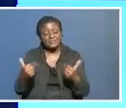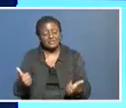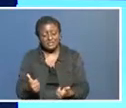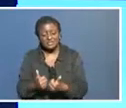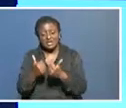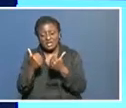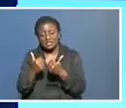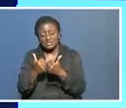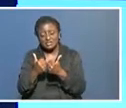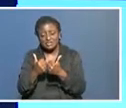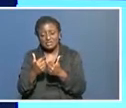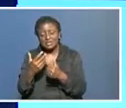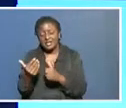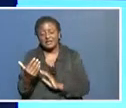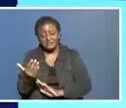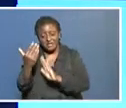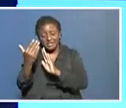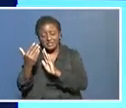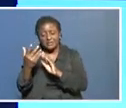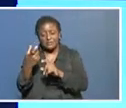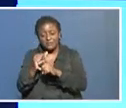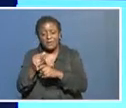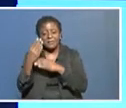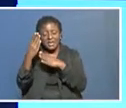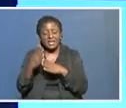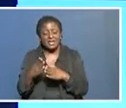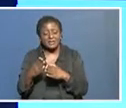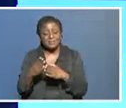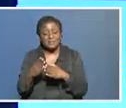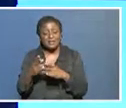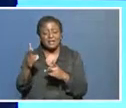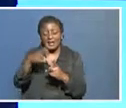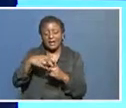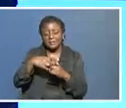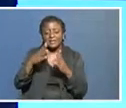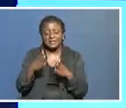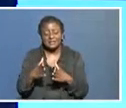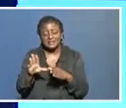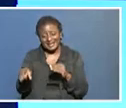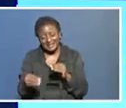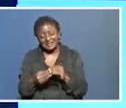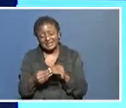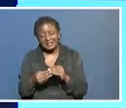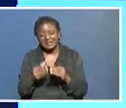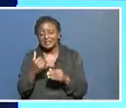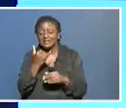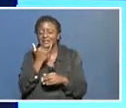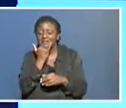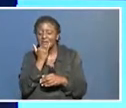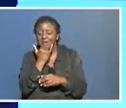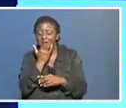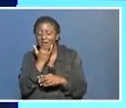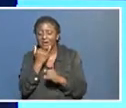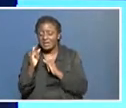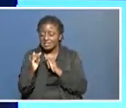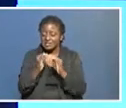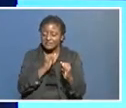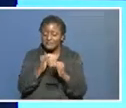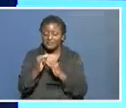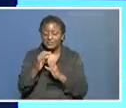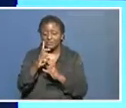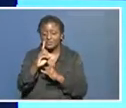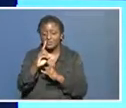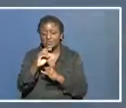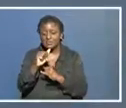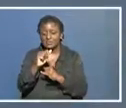Section officers face from Bahamian student visa applicants. Add to that incorrect interview dates.